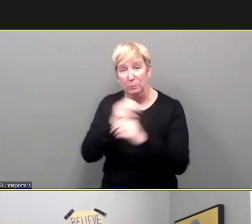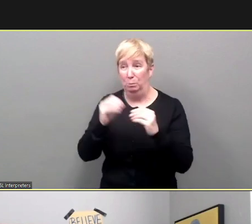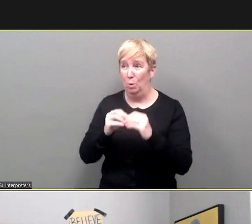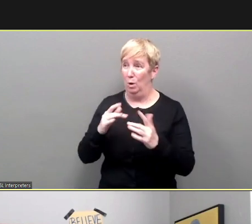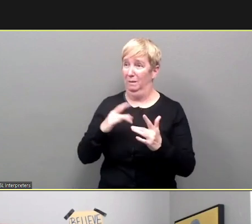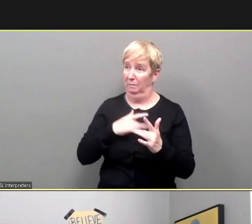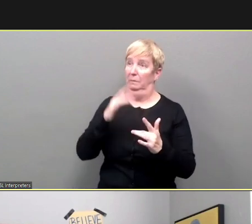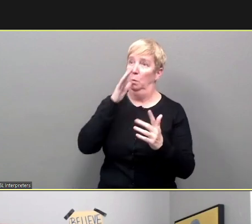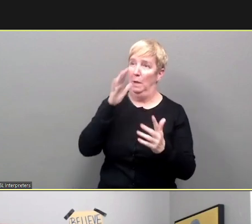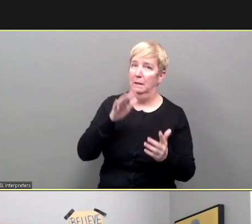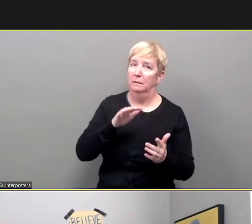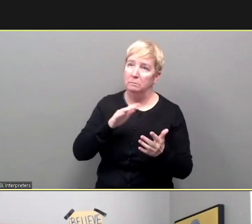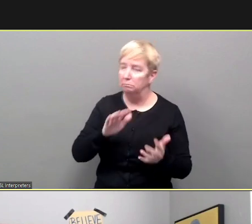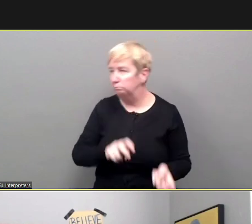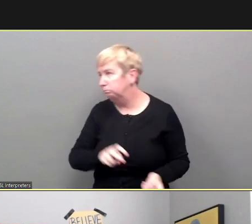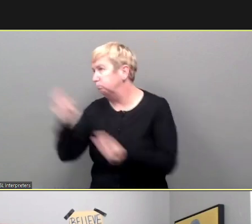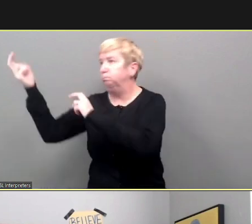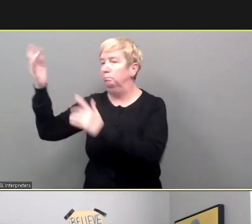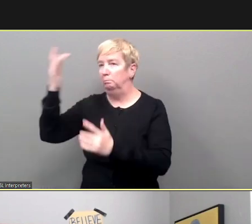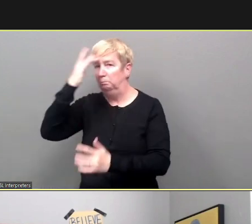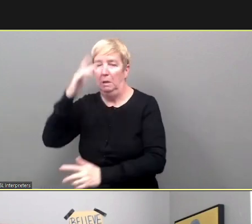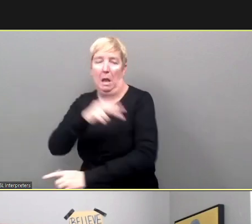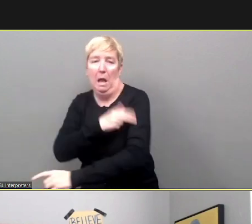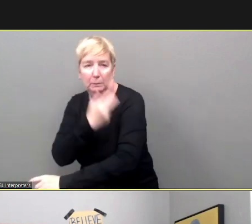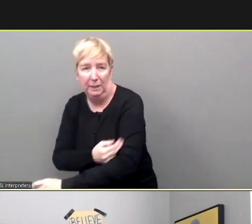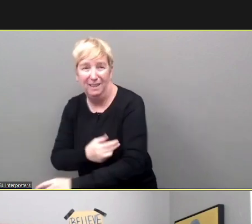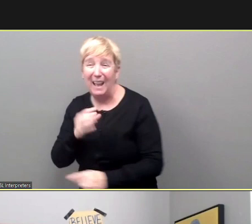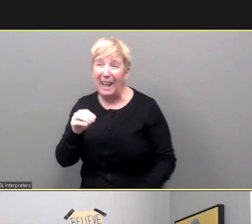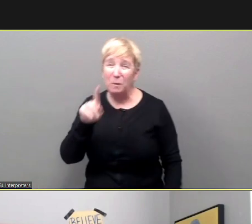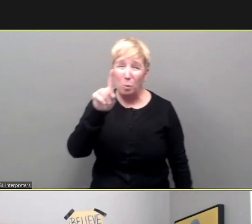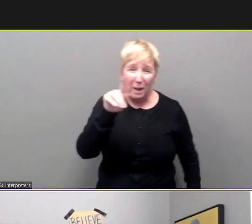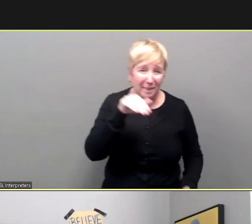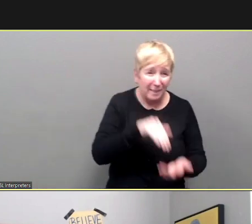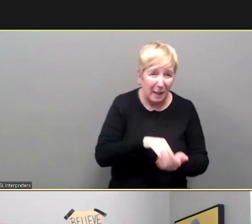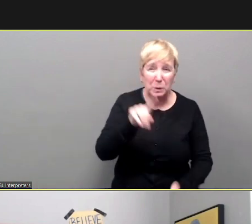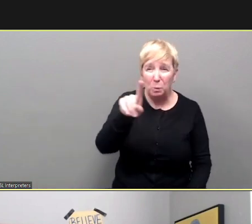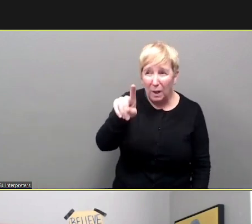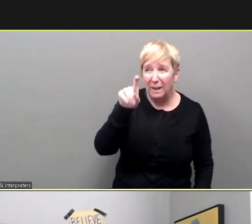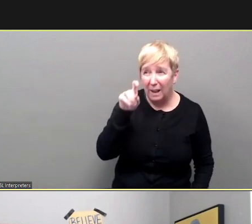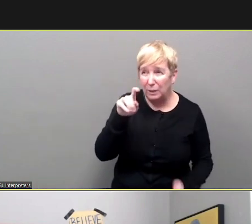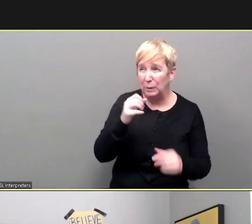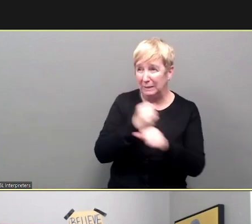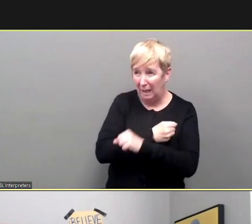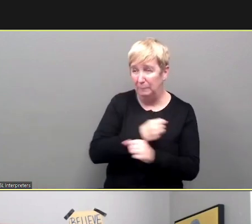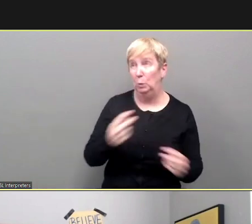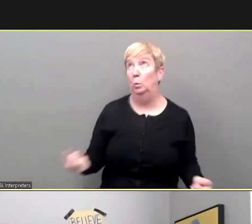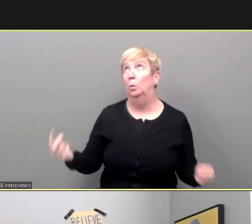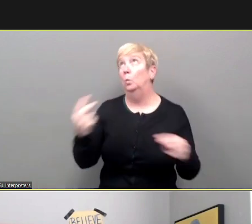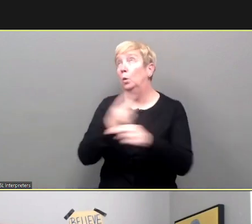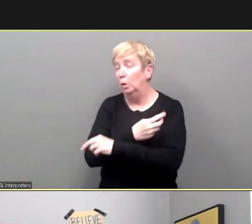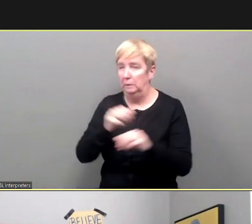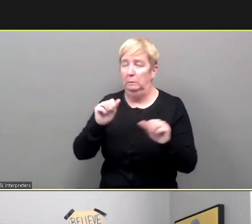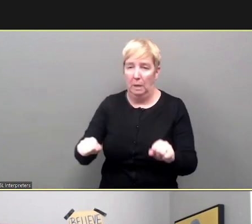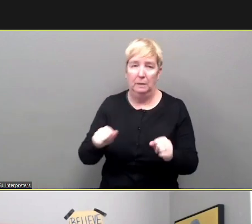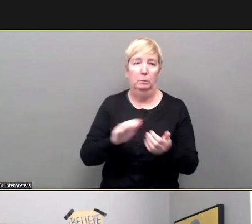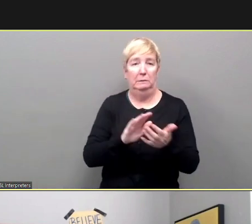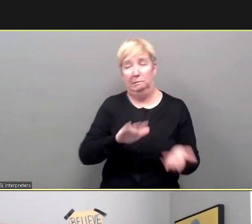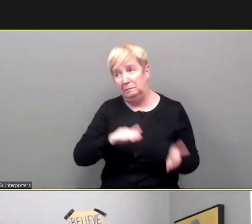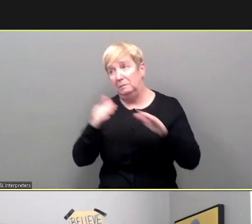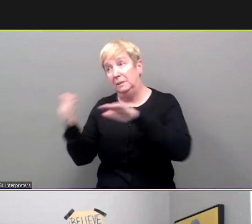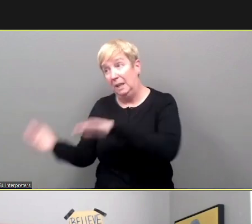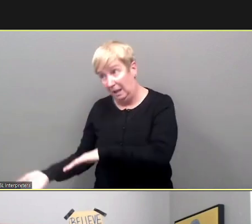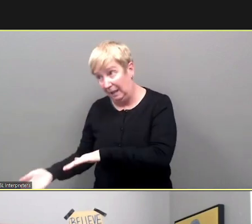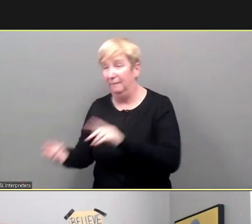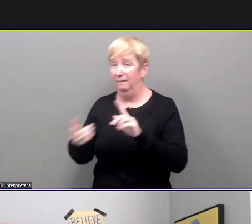So even though, we think that we're just getting a booster for ourselves, we're also getting it for our families right now as we're gathering together